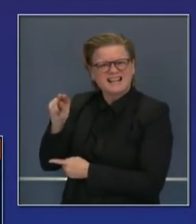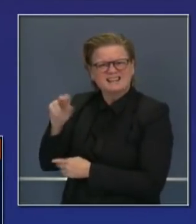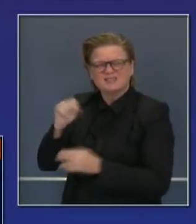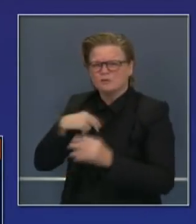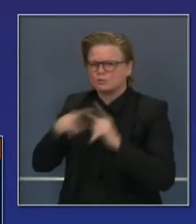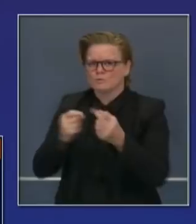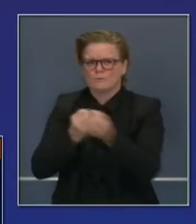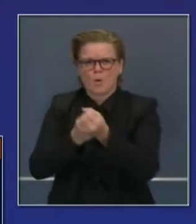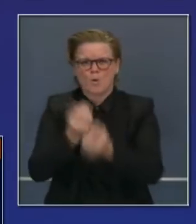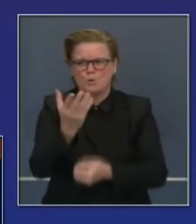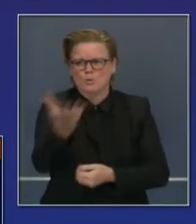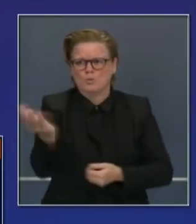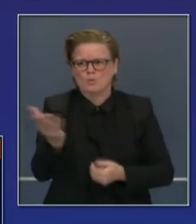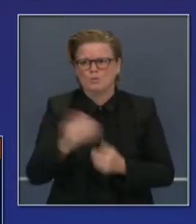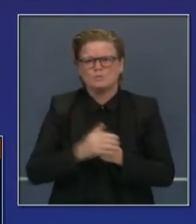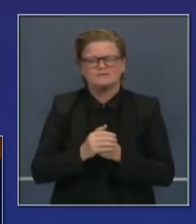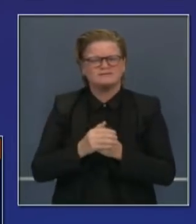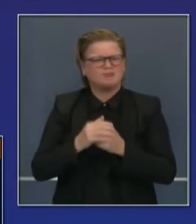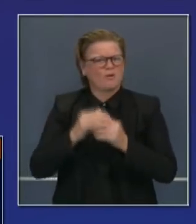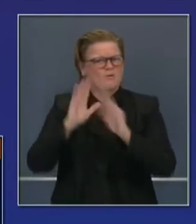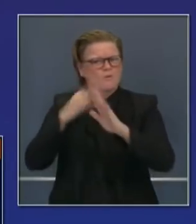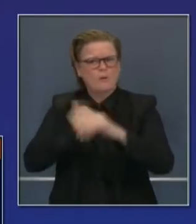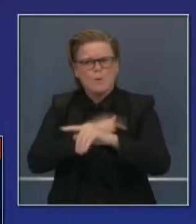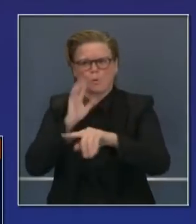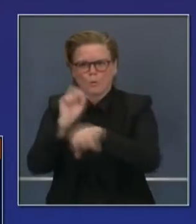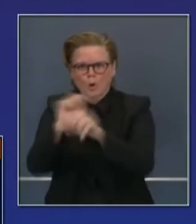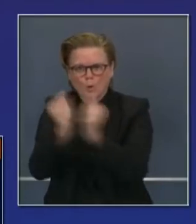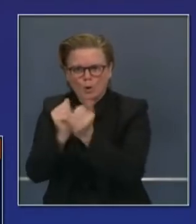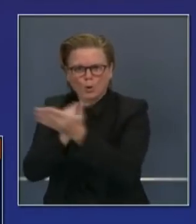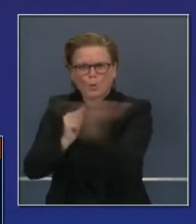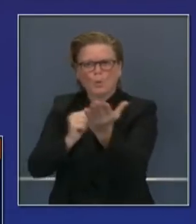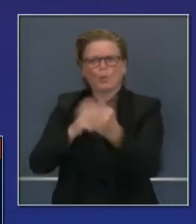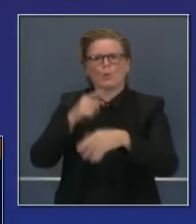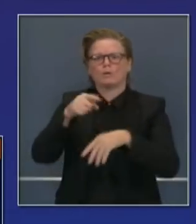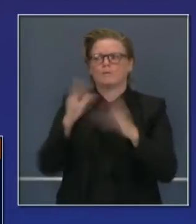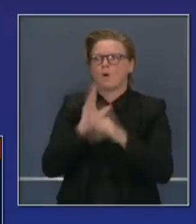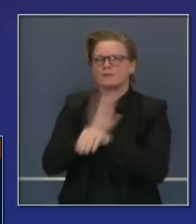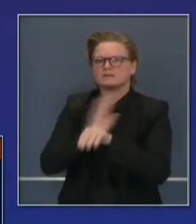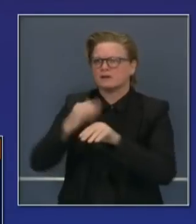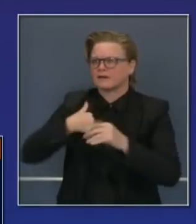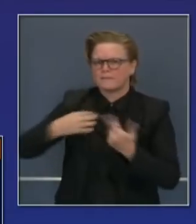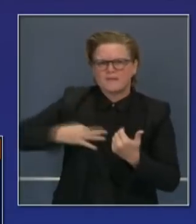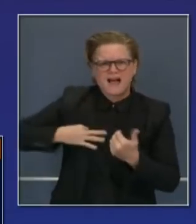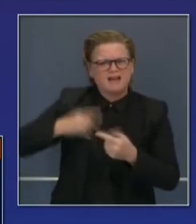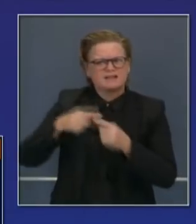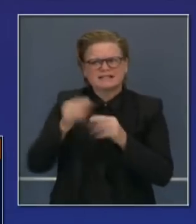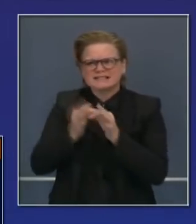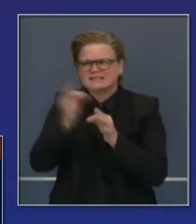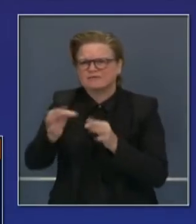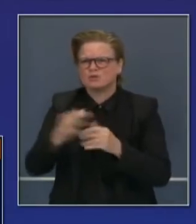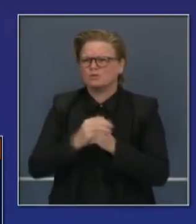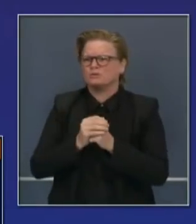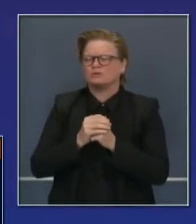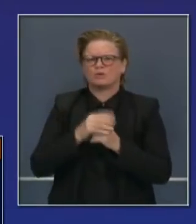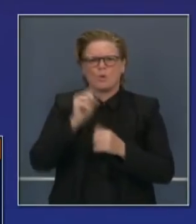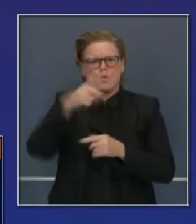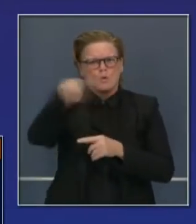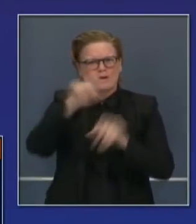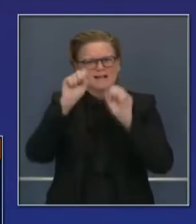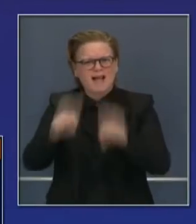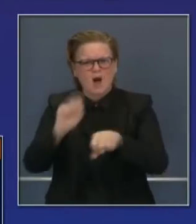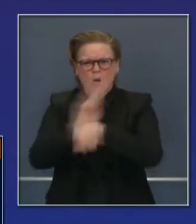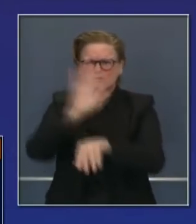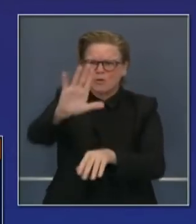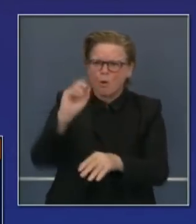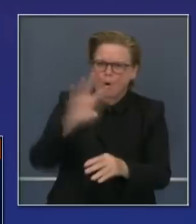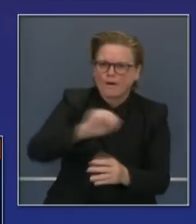this critical capacity to provide resources and allow you to utilize and float those dollars before they're due